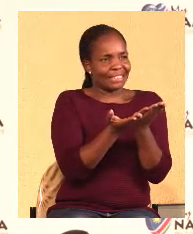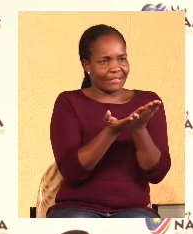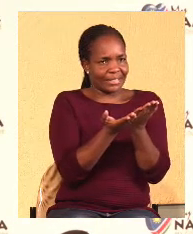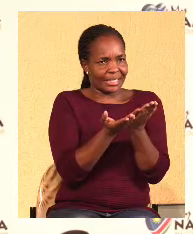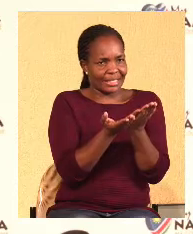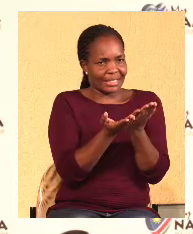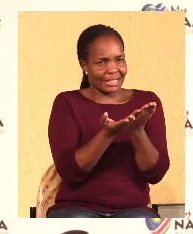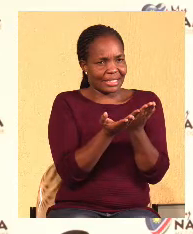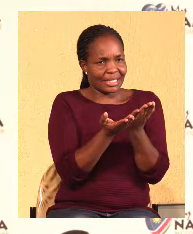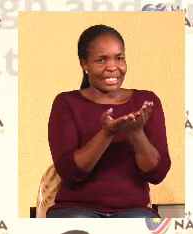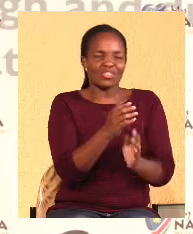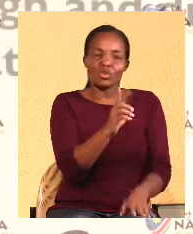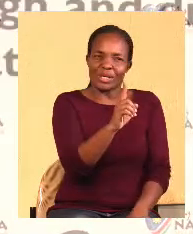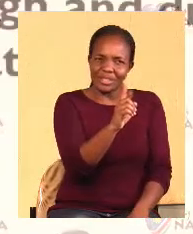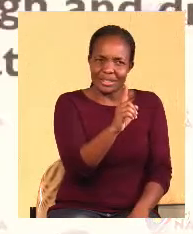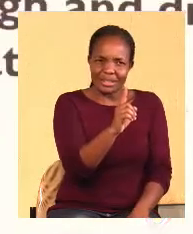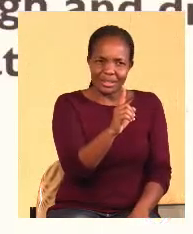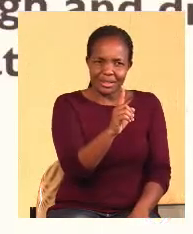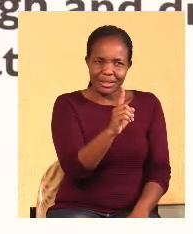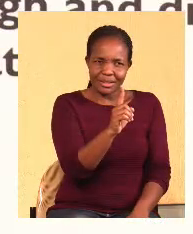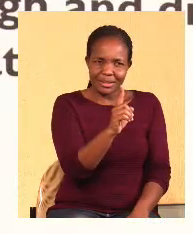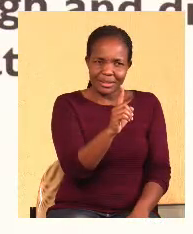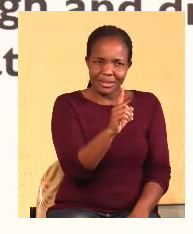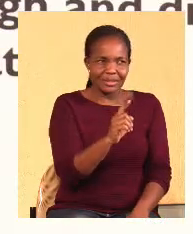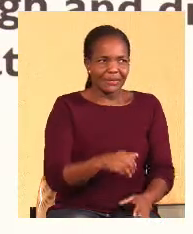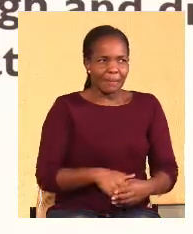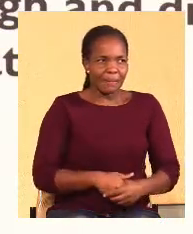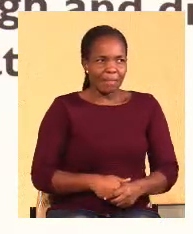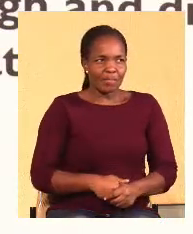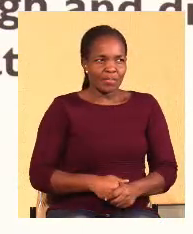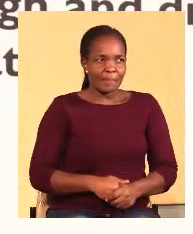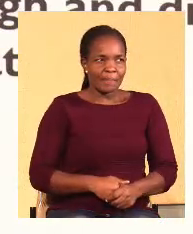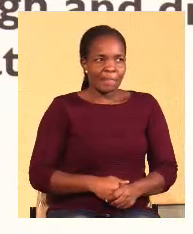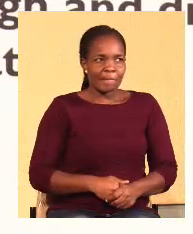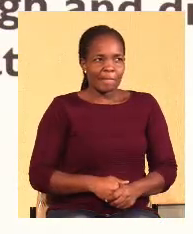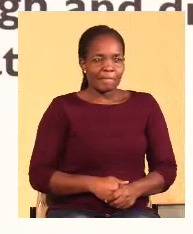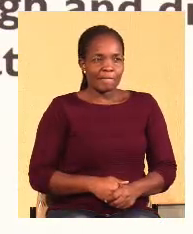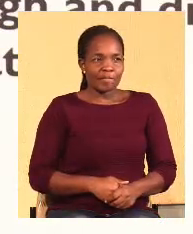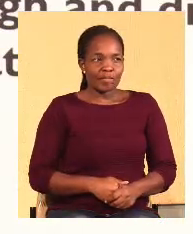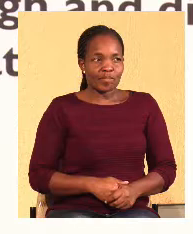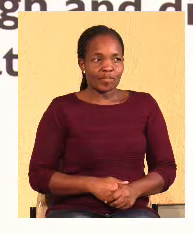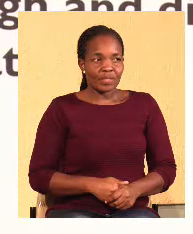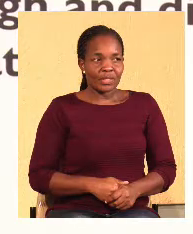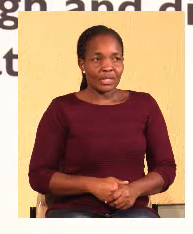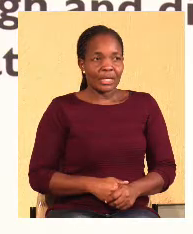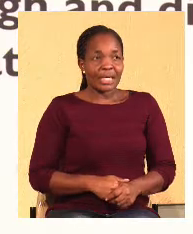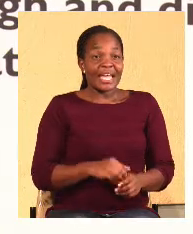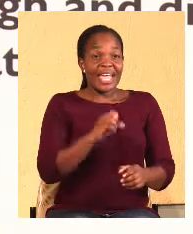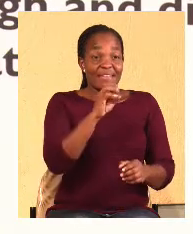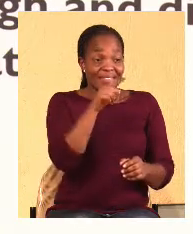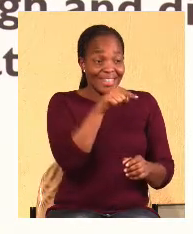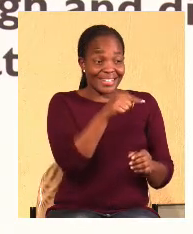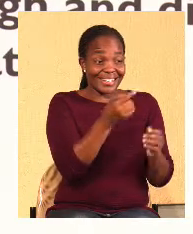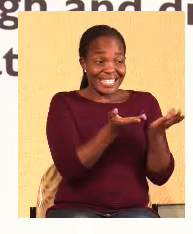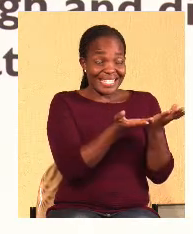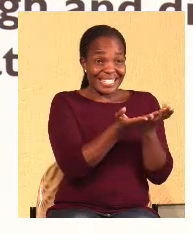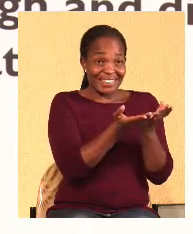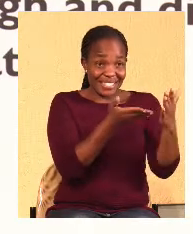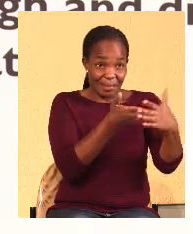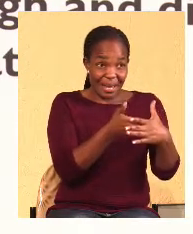cover is, does the disruption or interruption of that service, does it